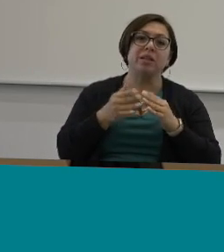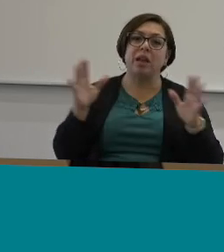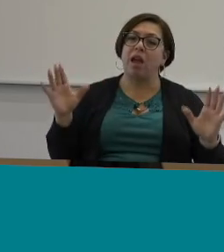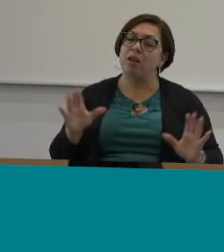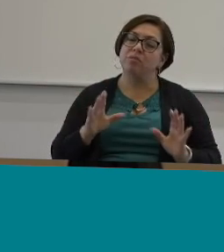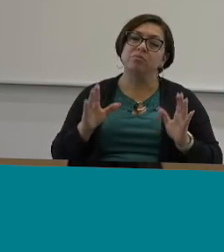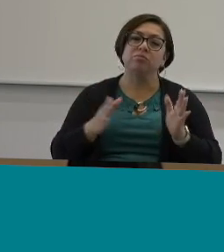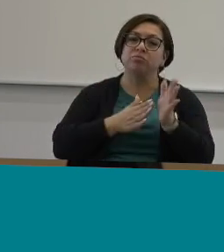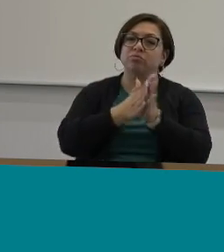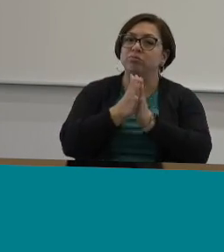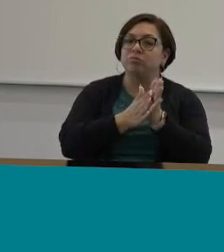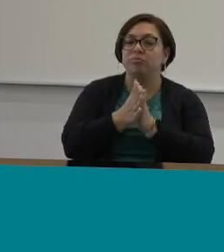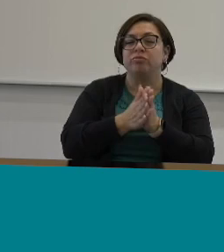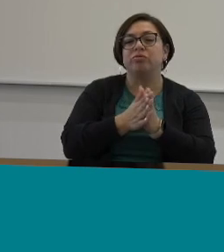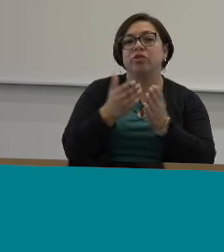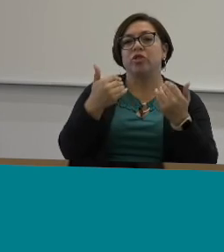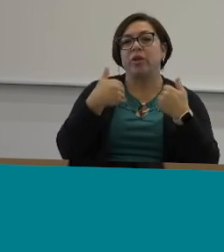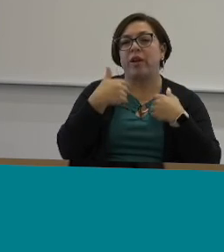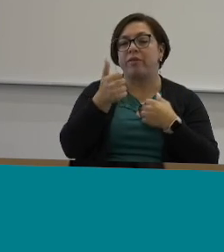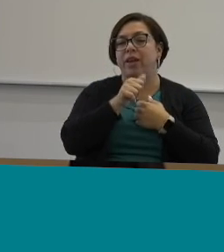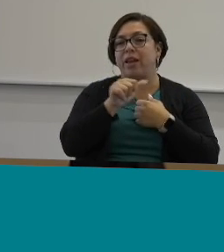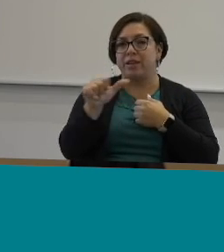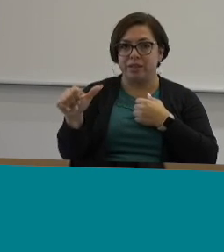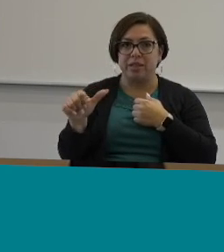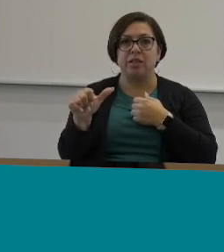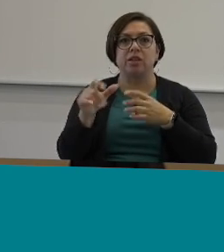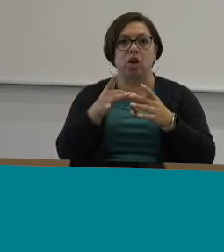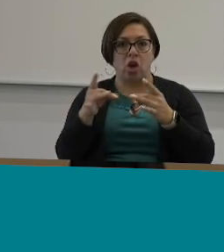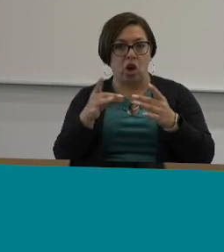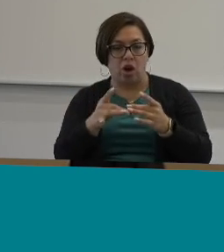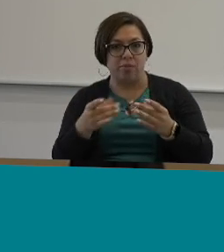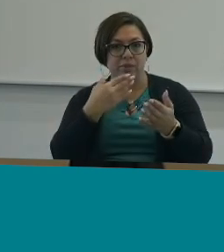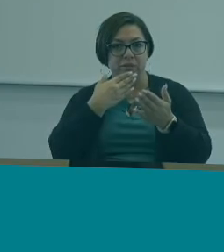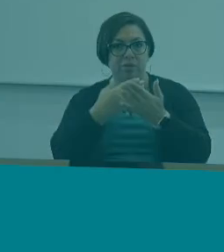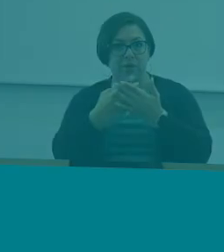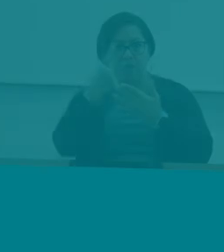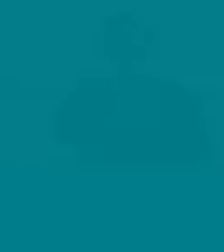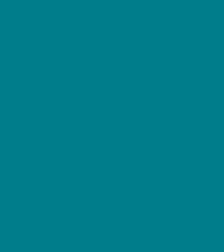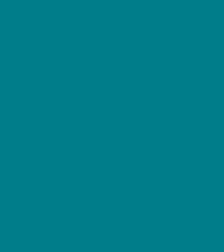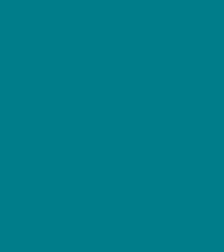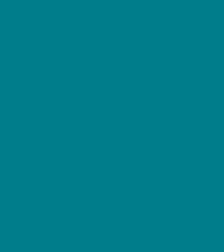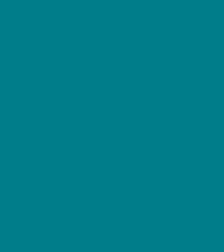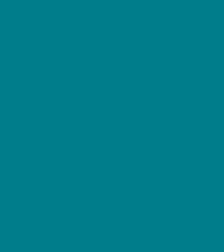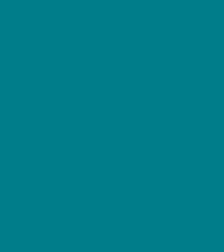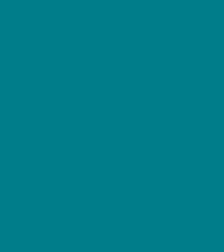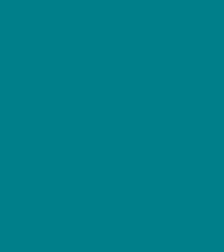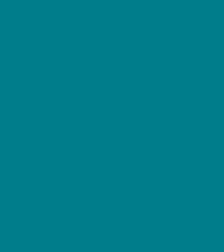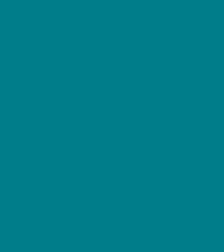can give us on that as well. So I thank you for your time, and that concludes my presentation.